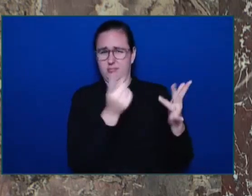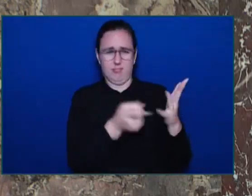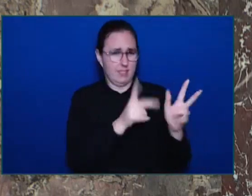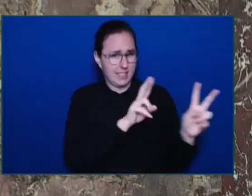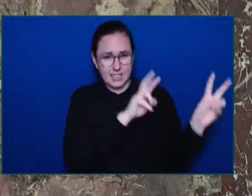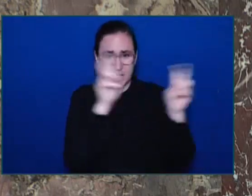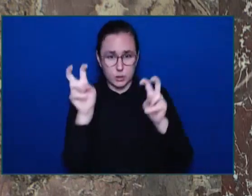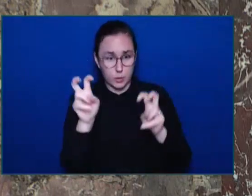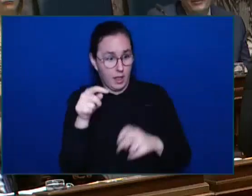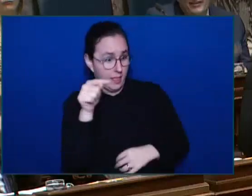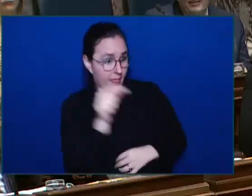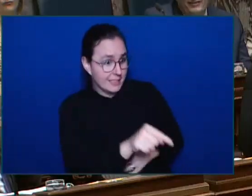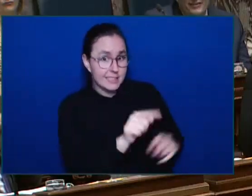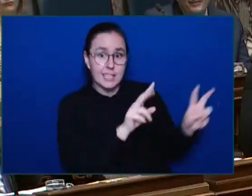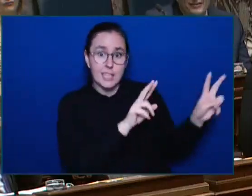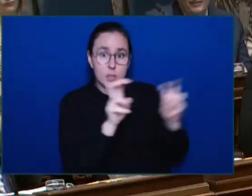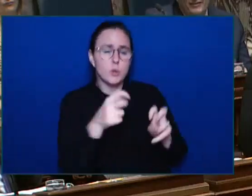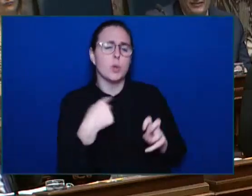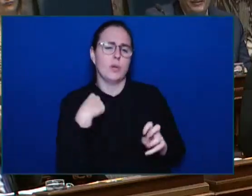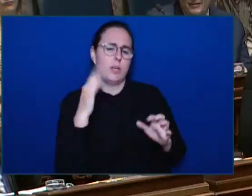Thank you, Honourable Chair.